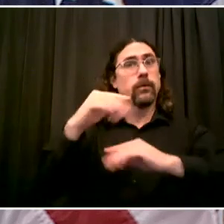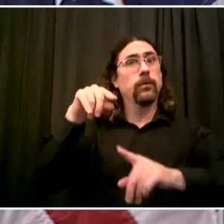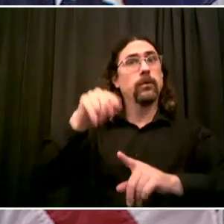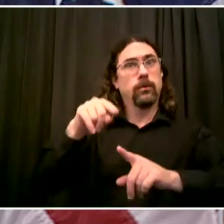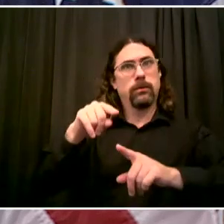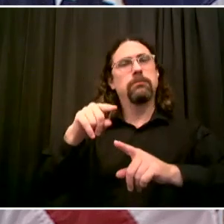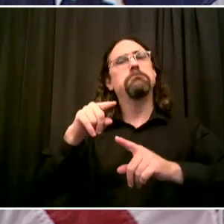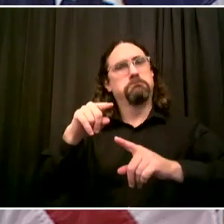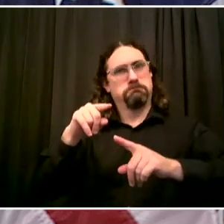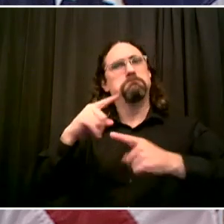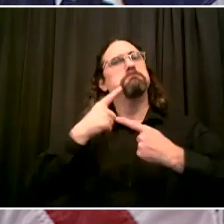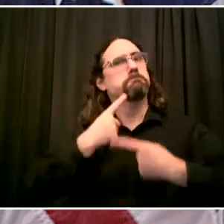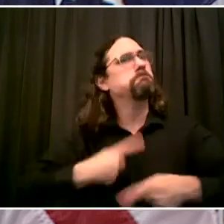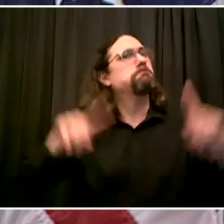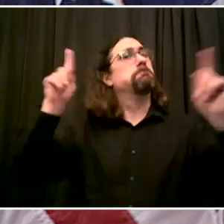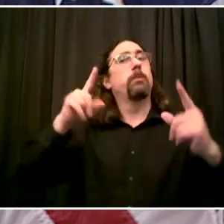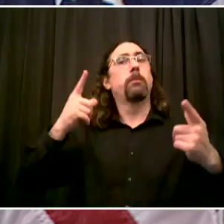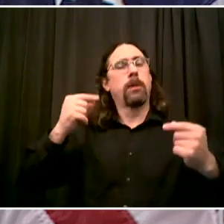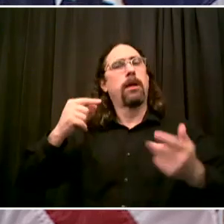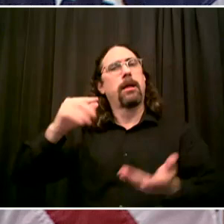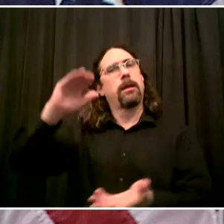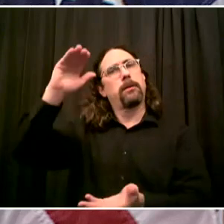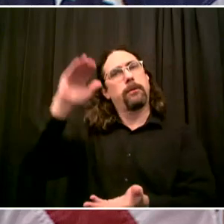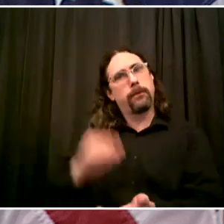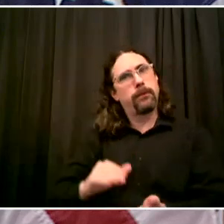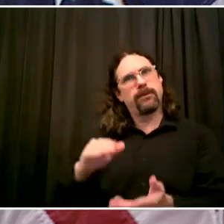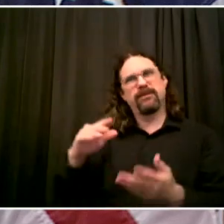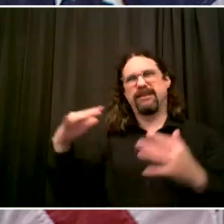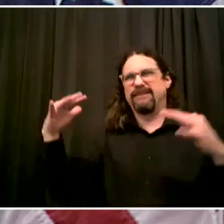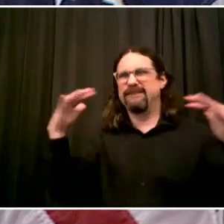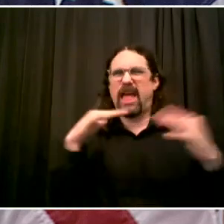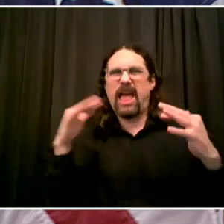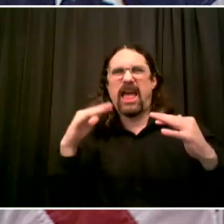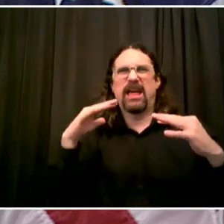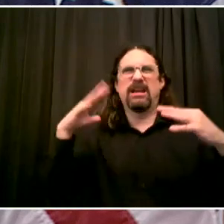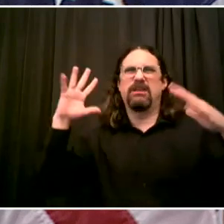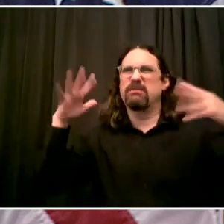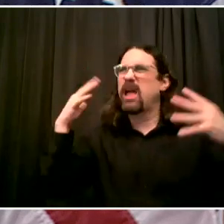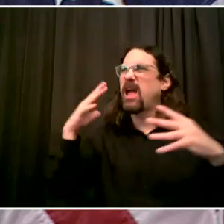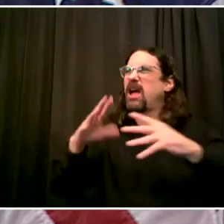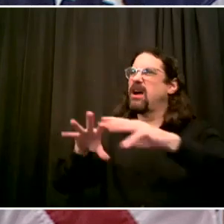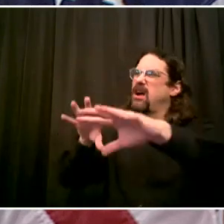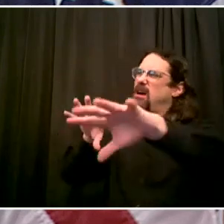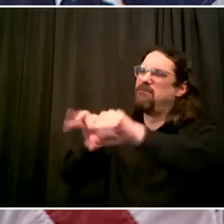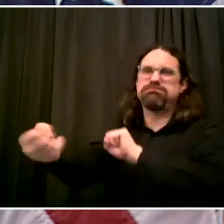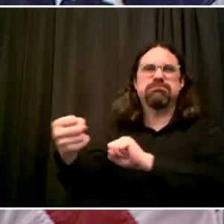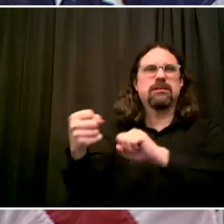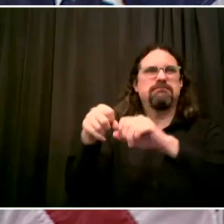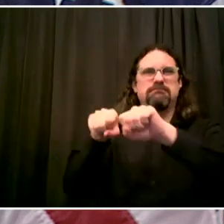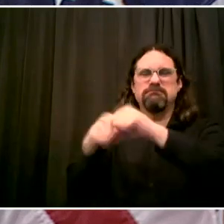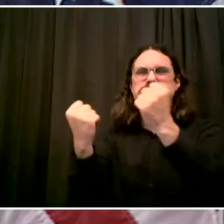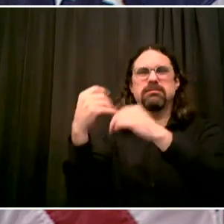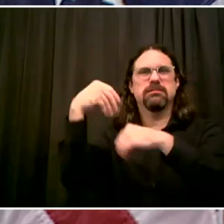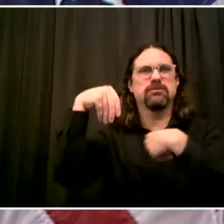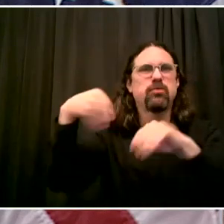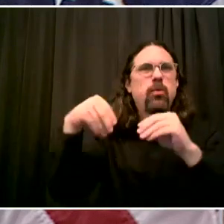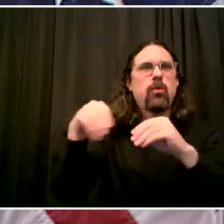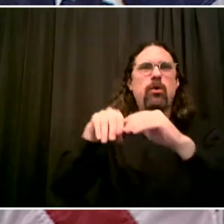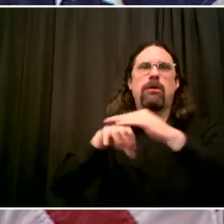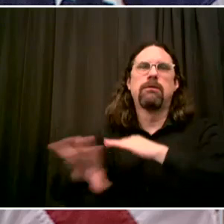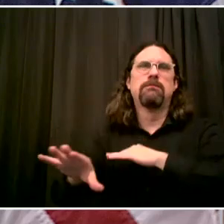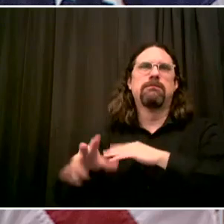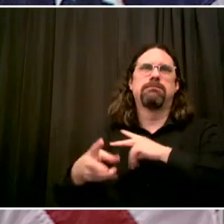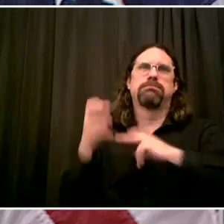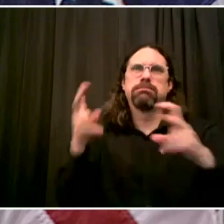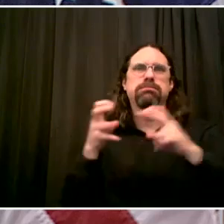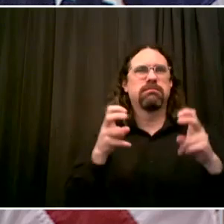restoring peace, ensuring that whatever happened was peaceful, and that if